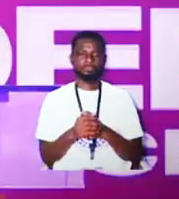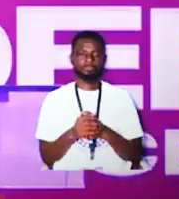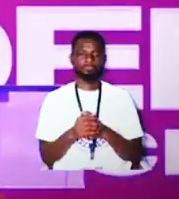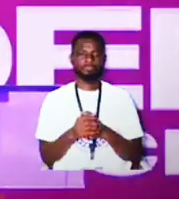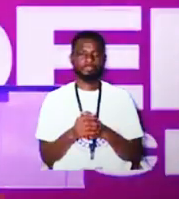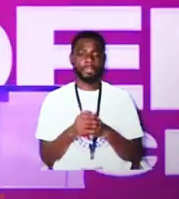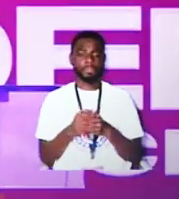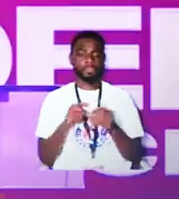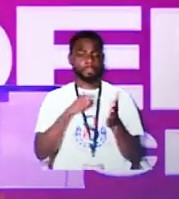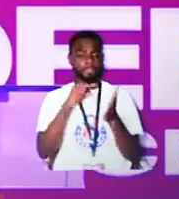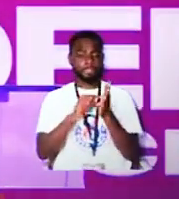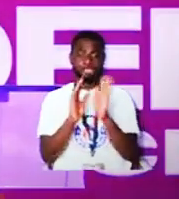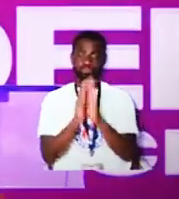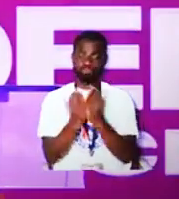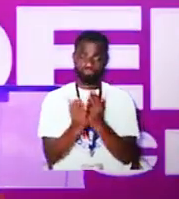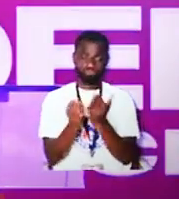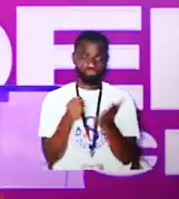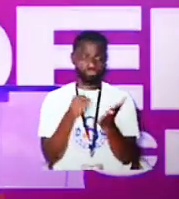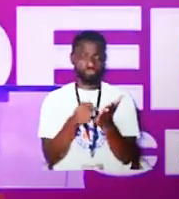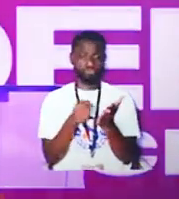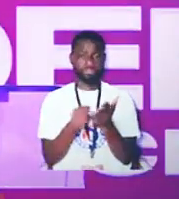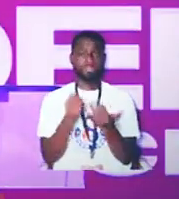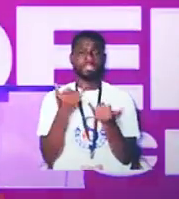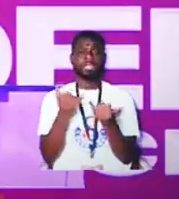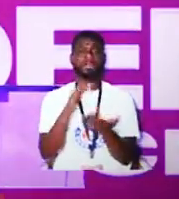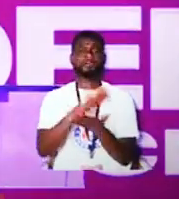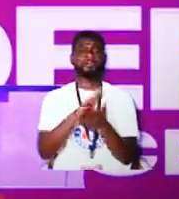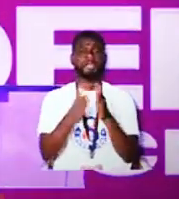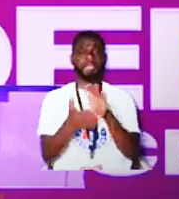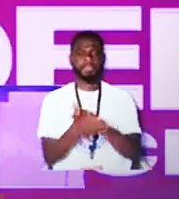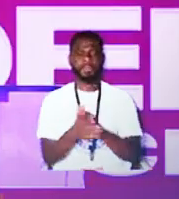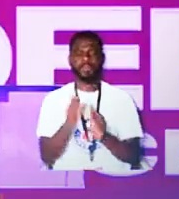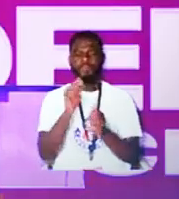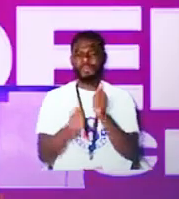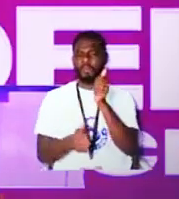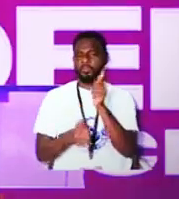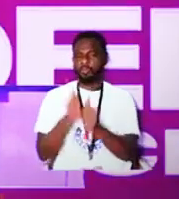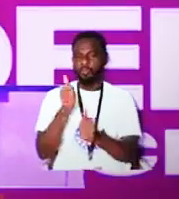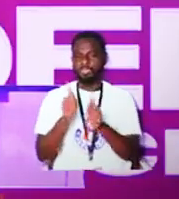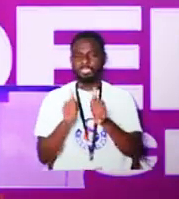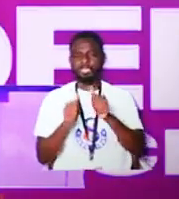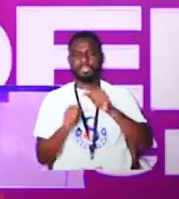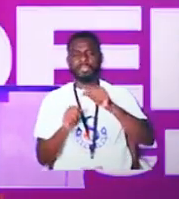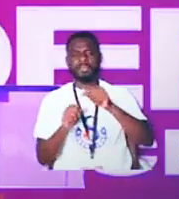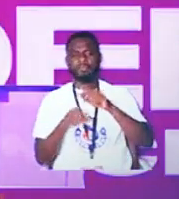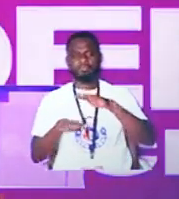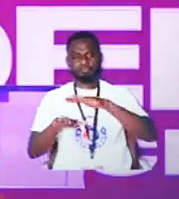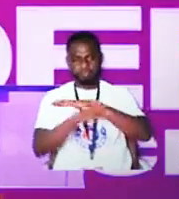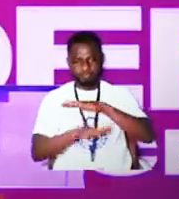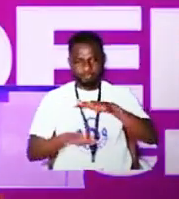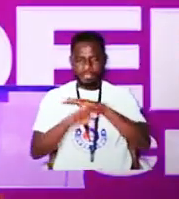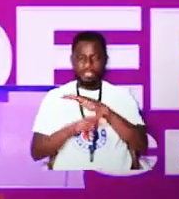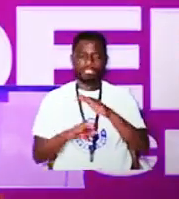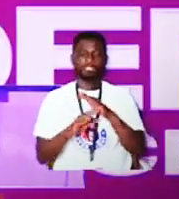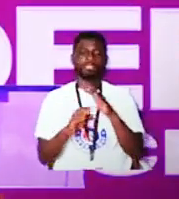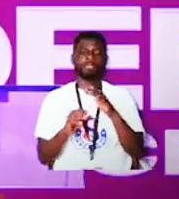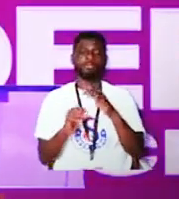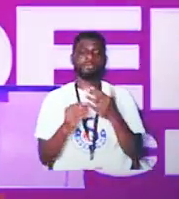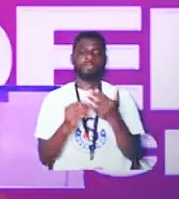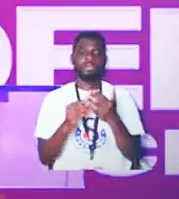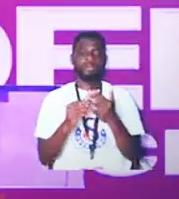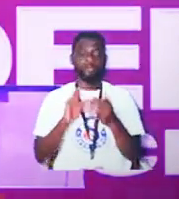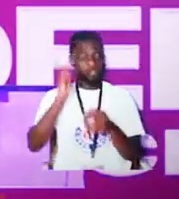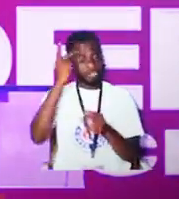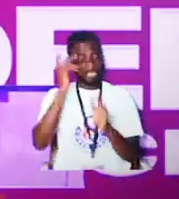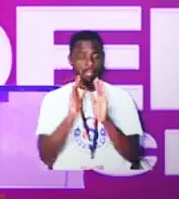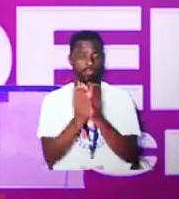This book is now regarded as one of the most fundamental political science books on the formation of capitalism